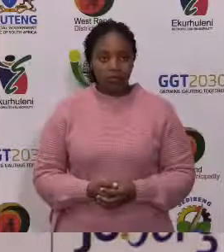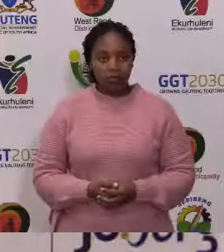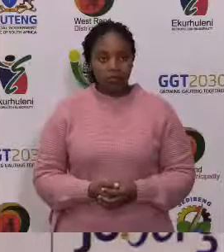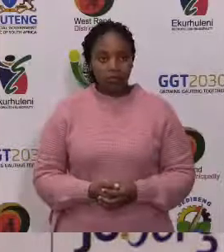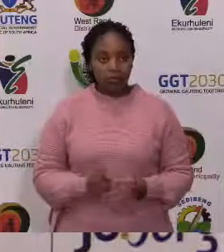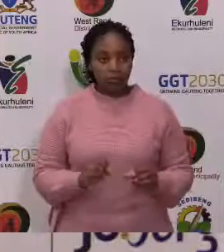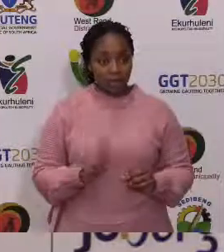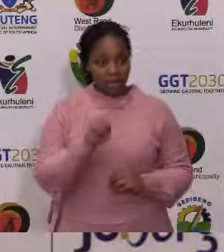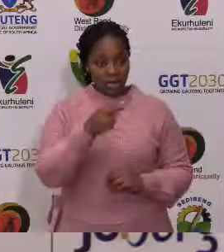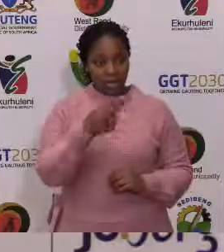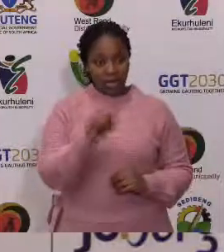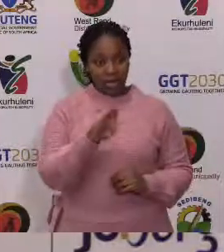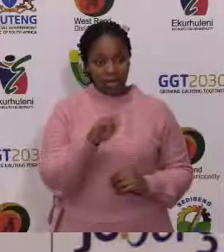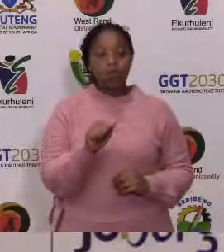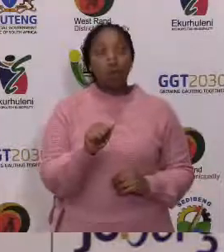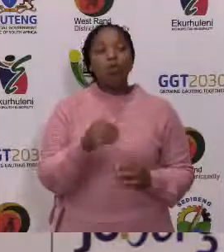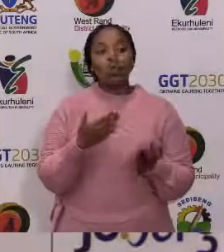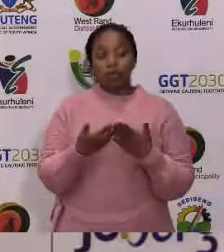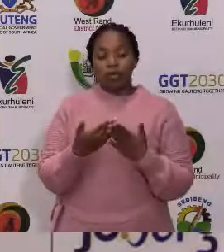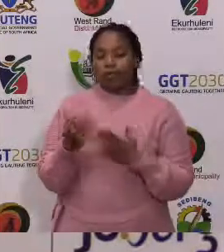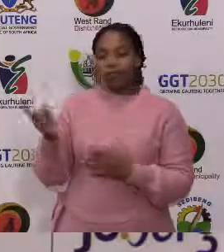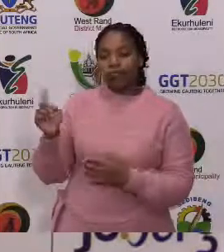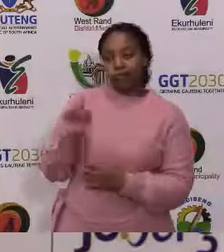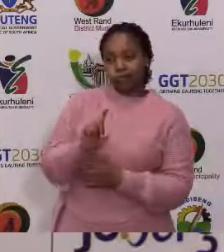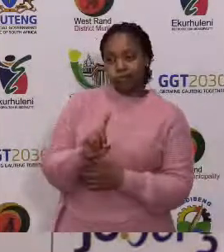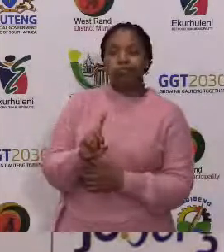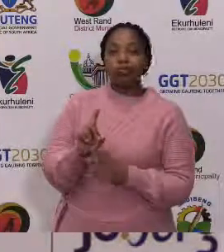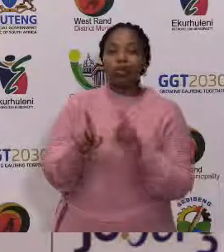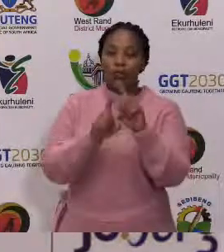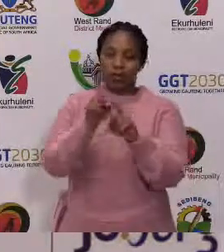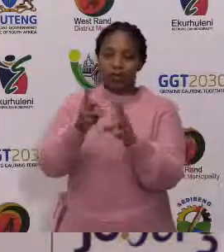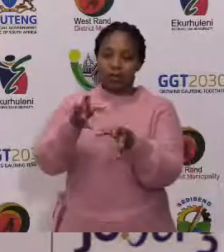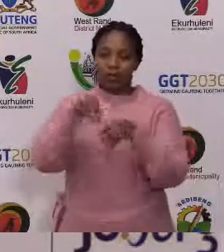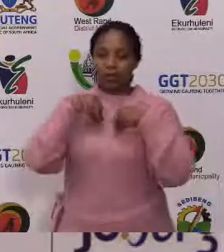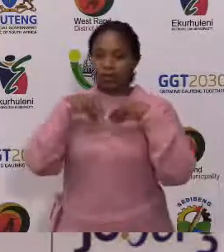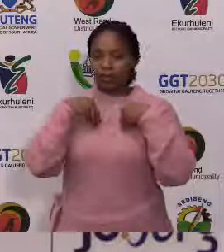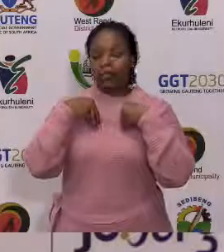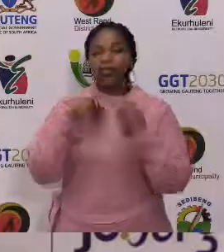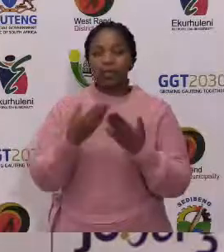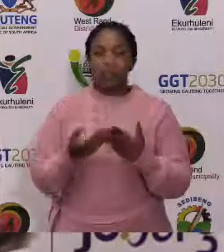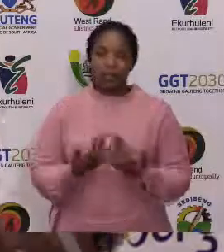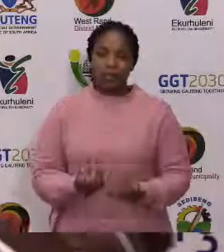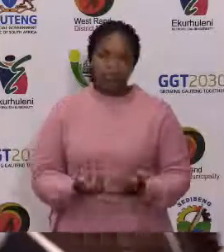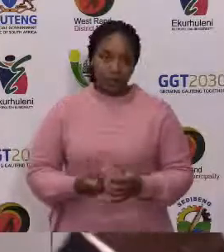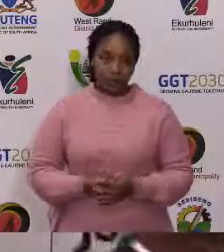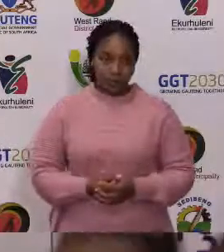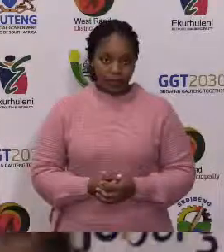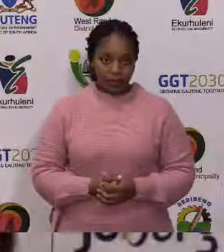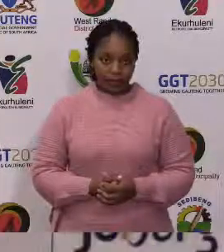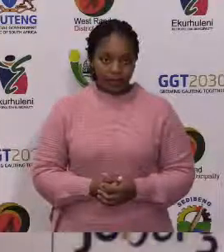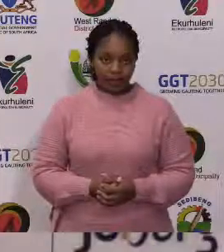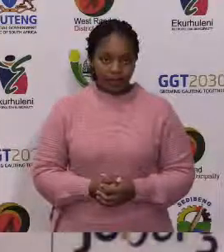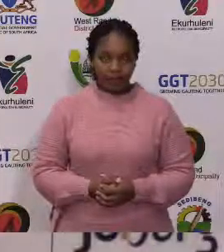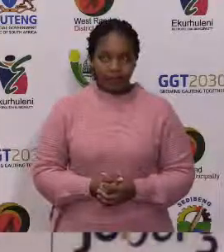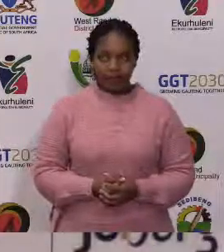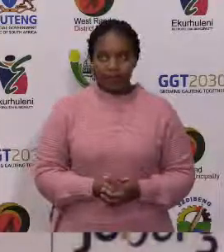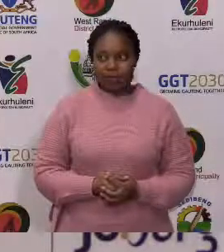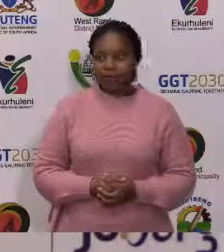Thabo, you can take, we are ready to take questions. You can take over. This is for you now.